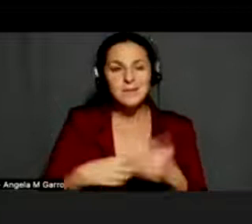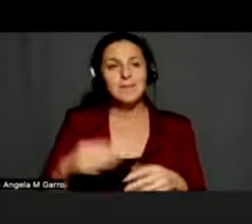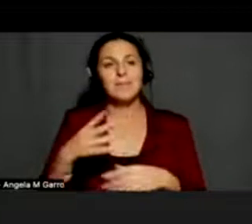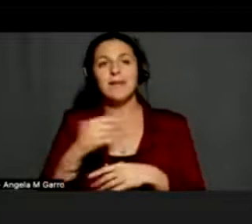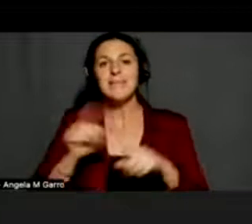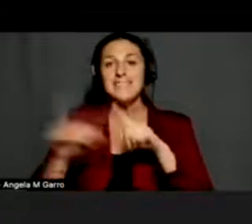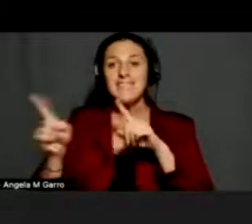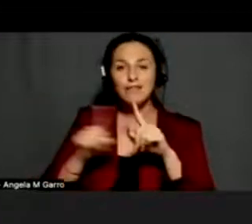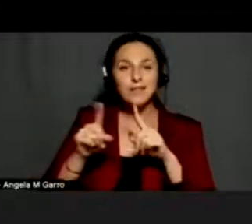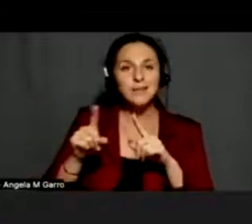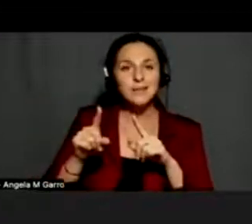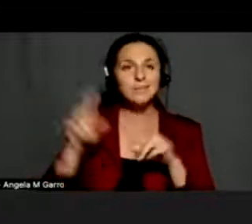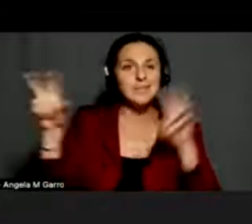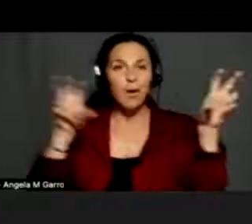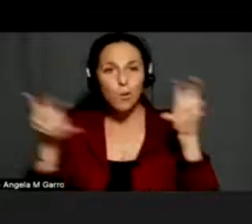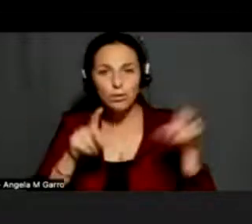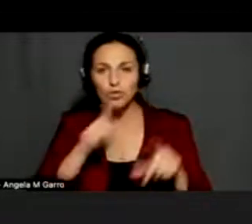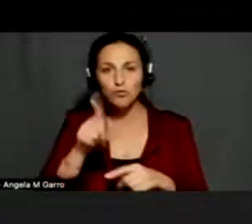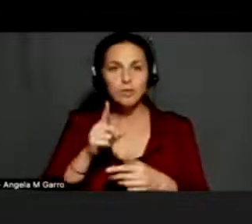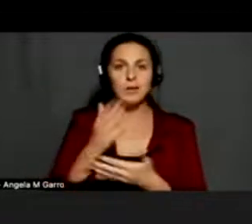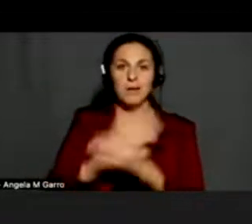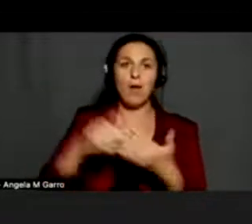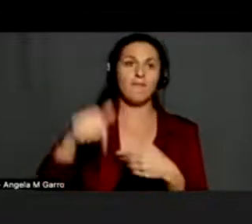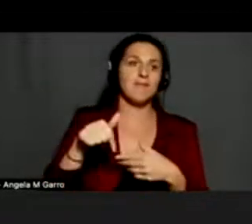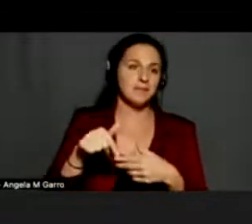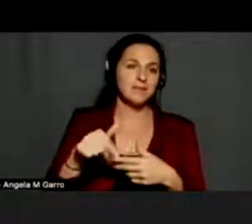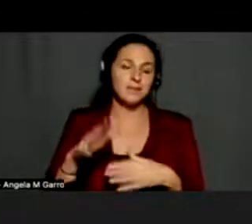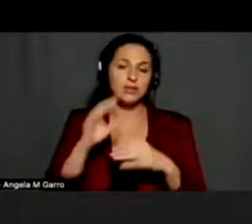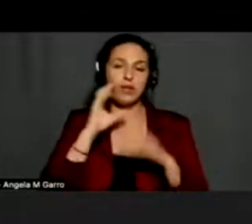are a part of this conversation. Thanks for your time.